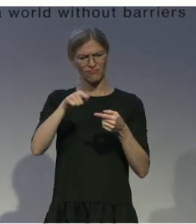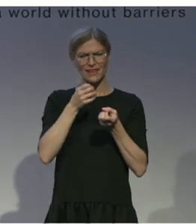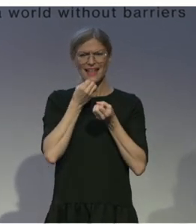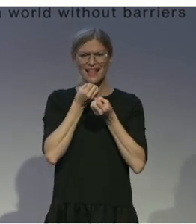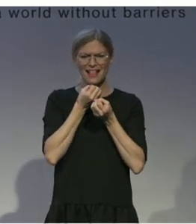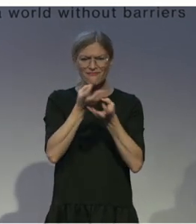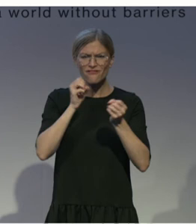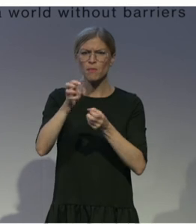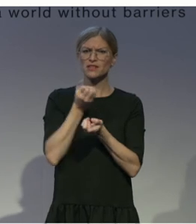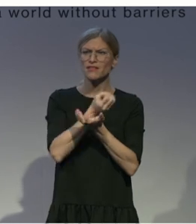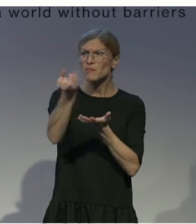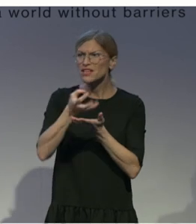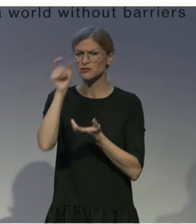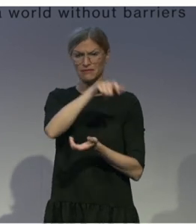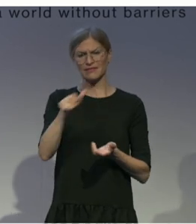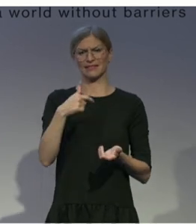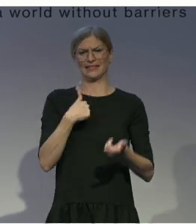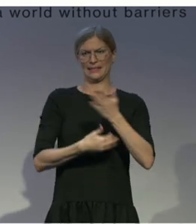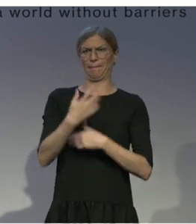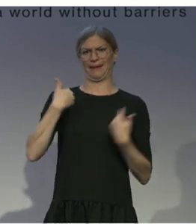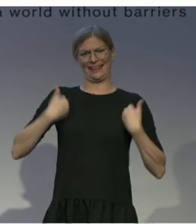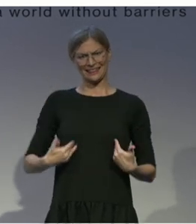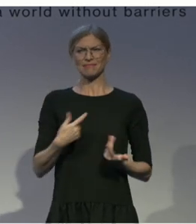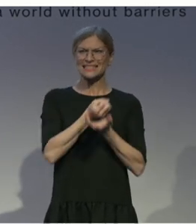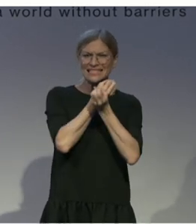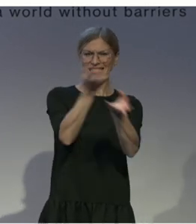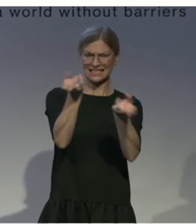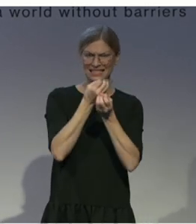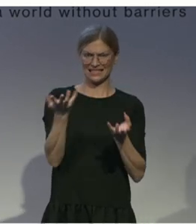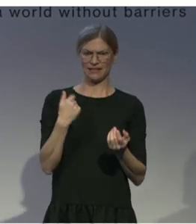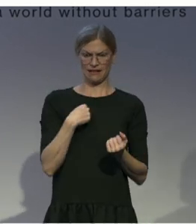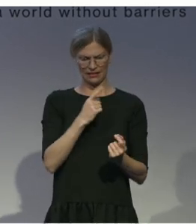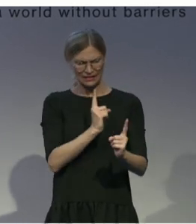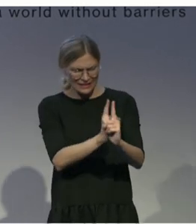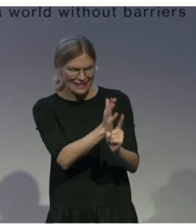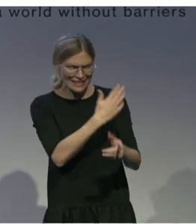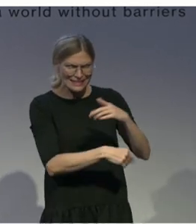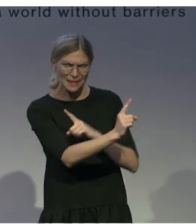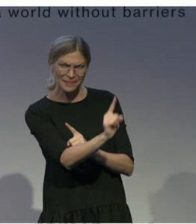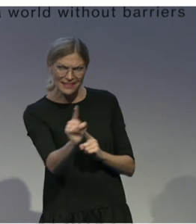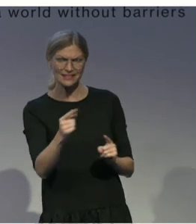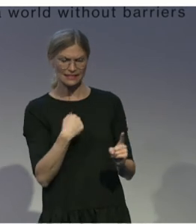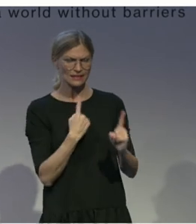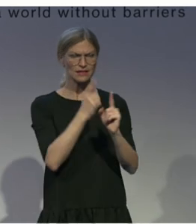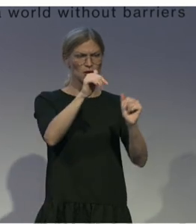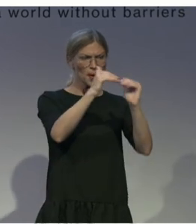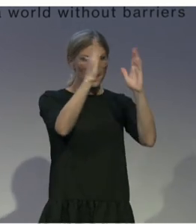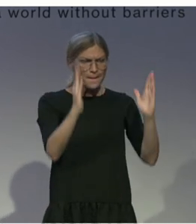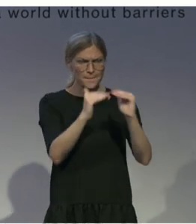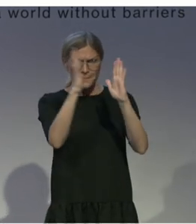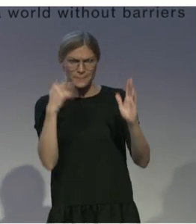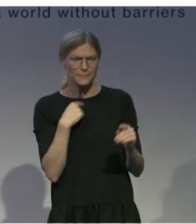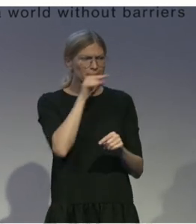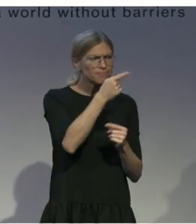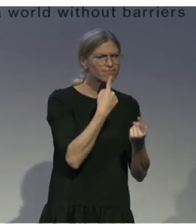villages. For example, by meeting with the person with disability at their home and organize village planning